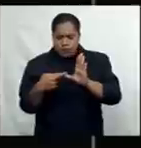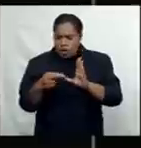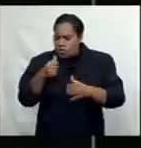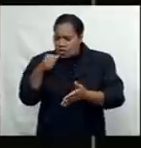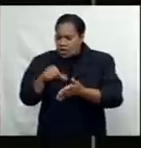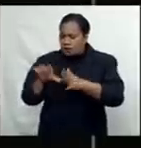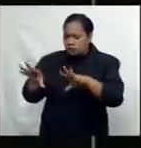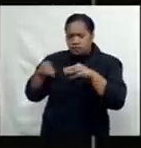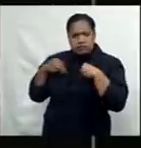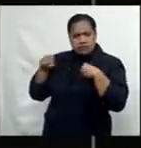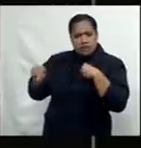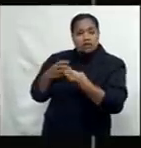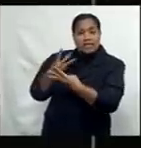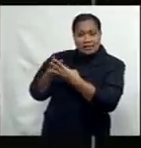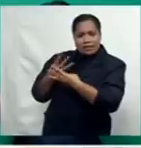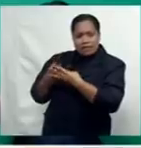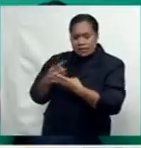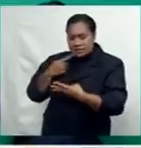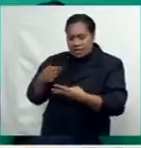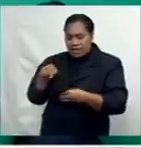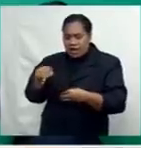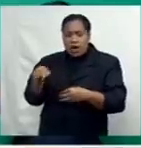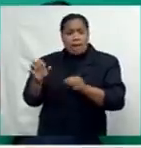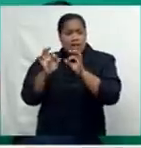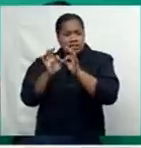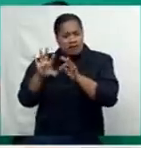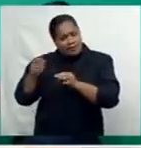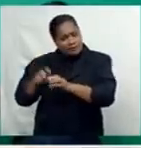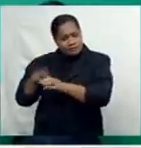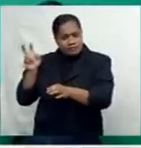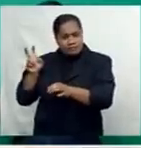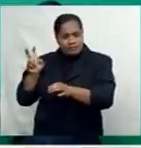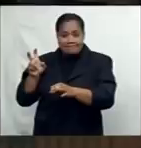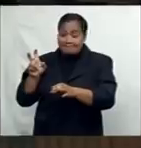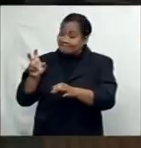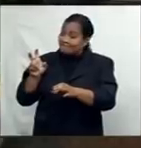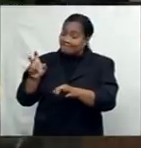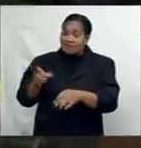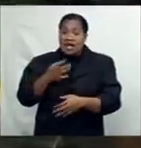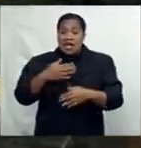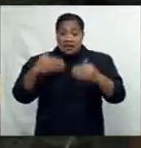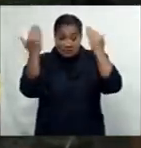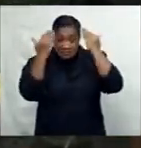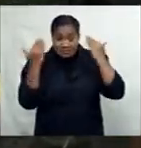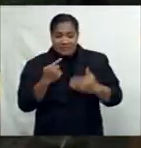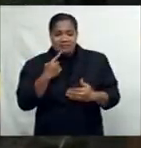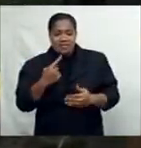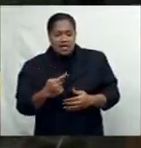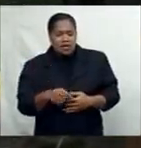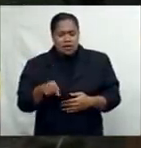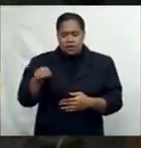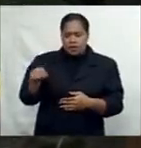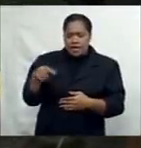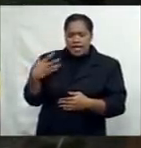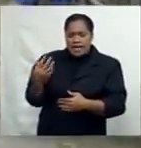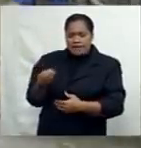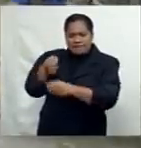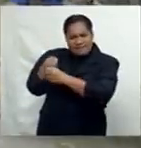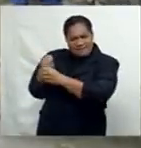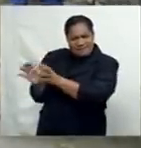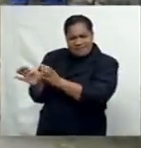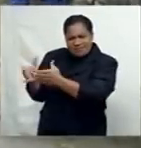from SEDALPA to have Bulitavu vacated. Ratuipeli says there appears to be an internal dispute